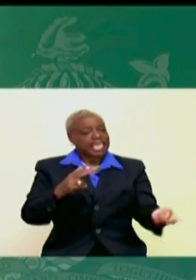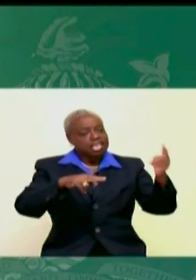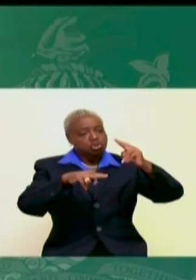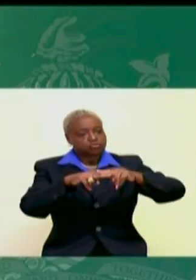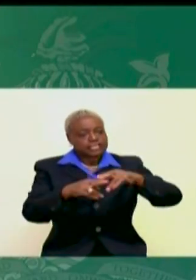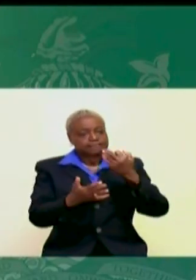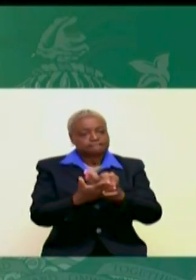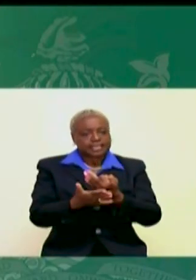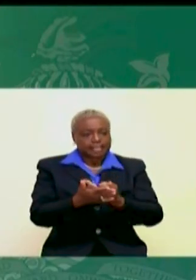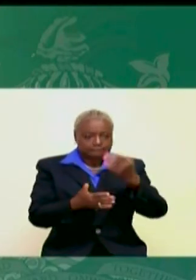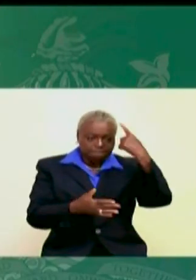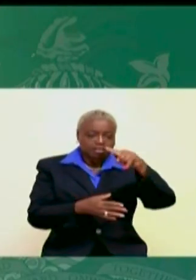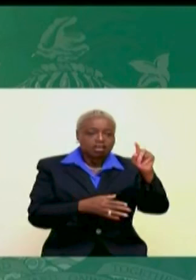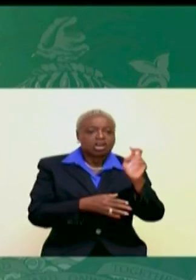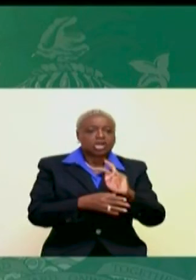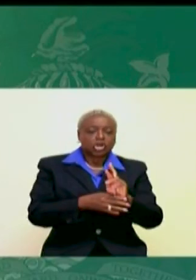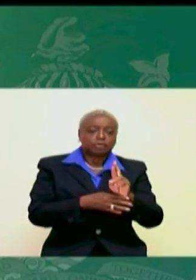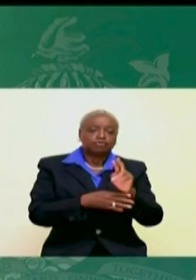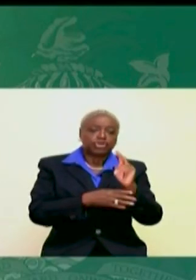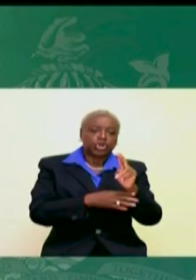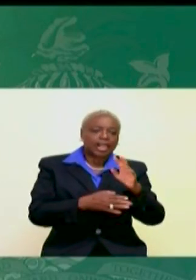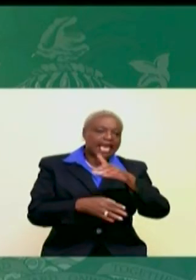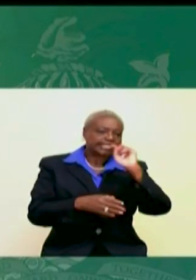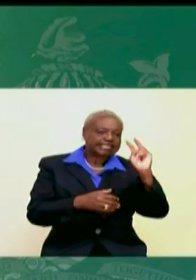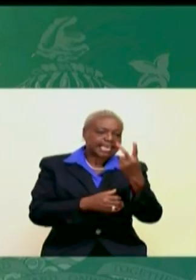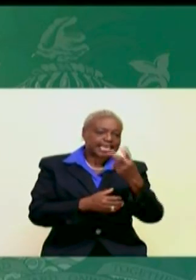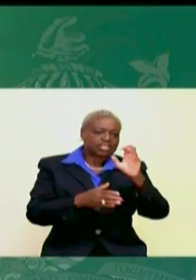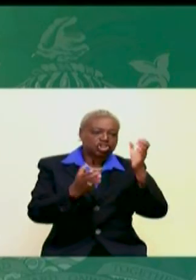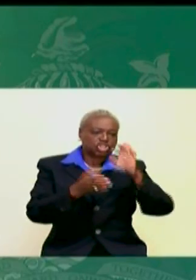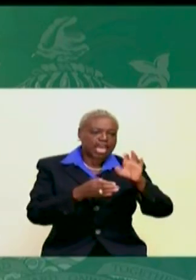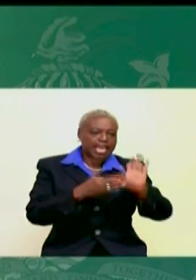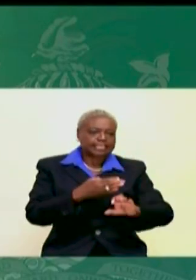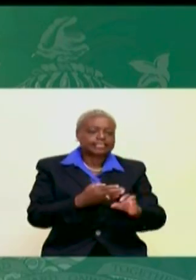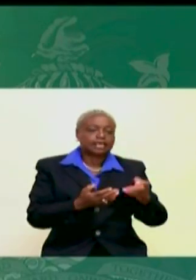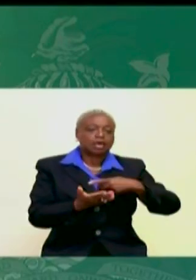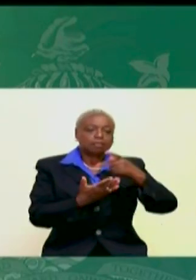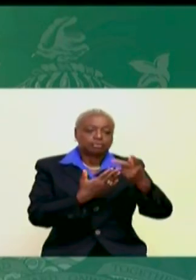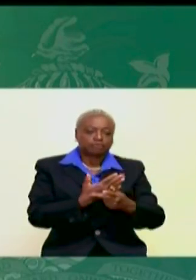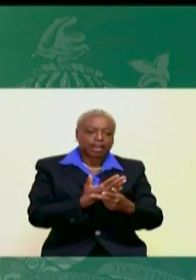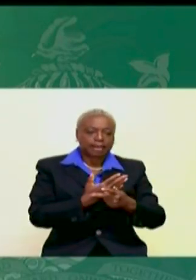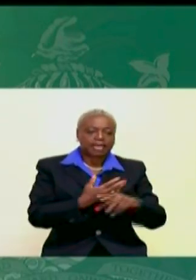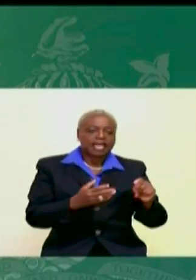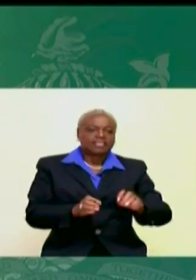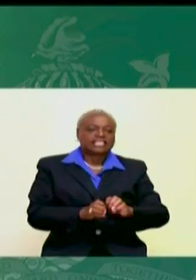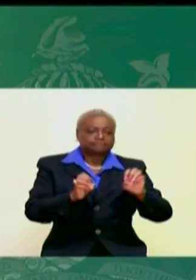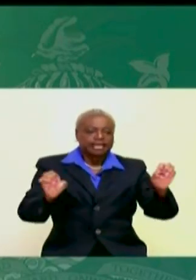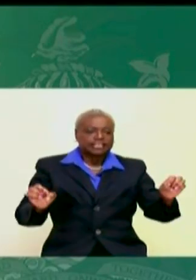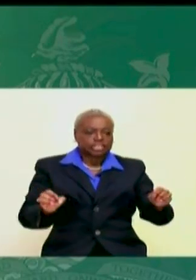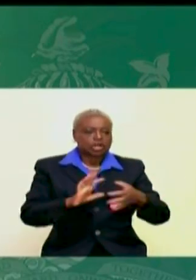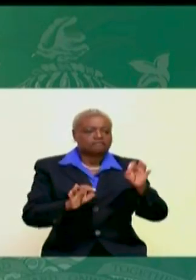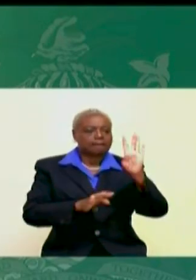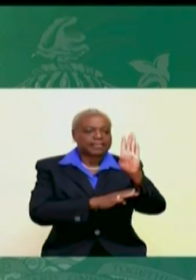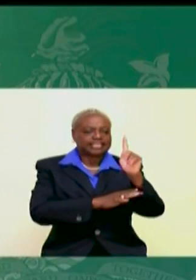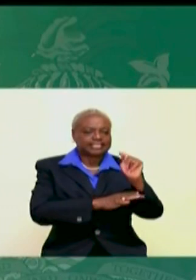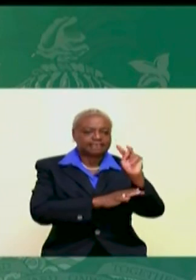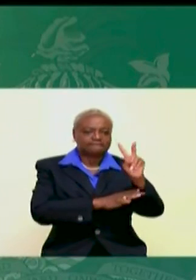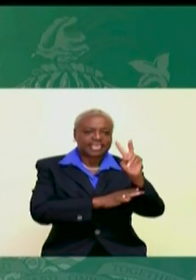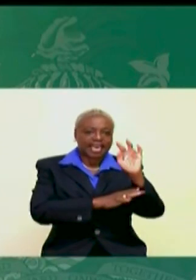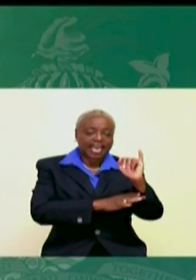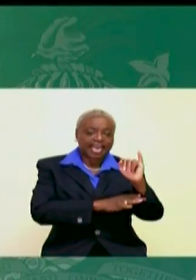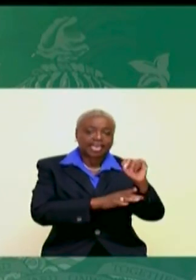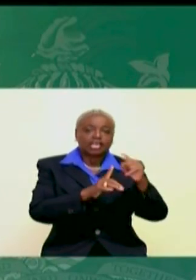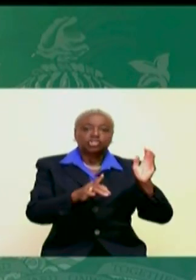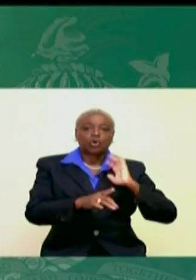funding for urban renewal and second chance program, the expansion of BTVI to